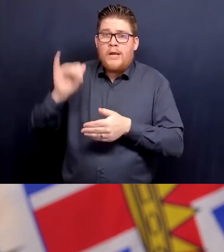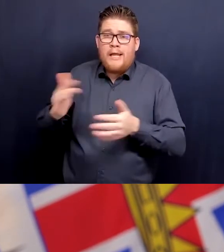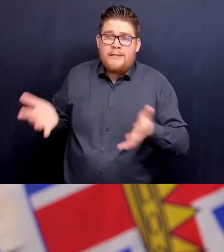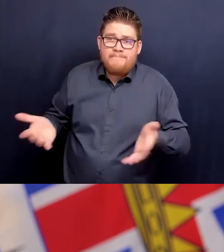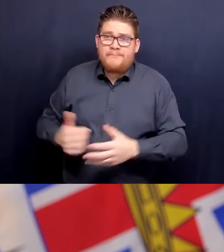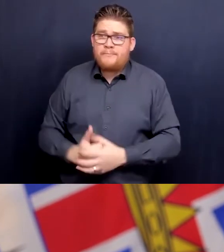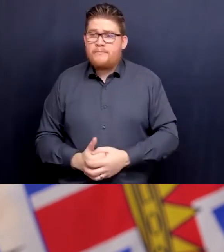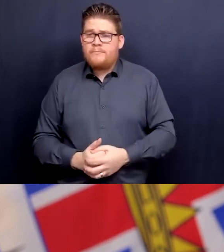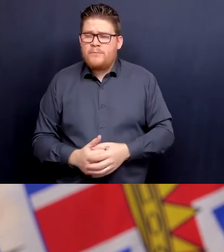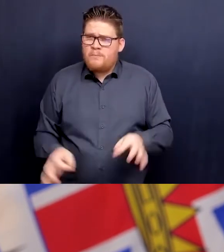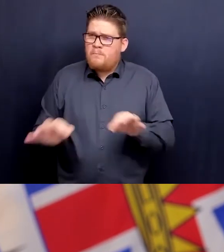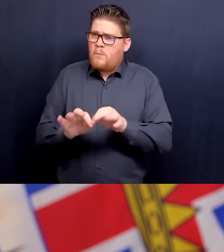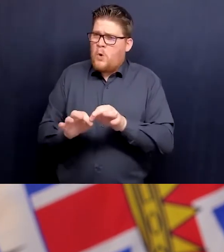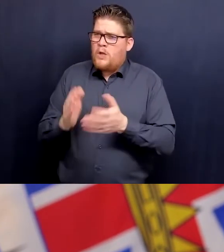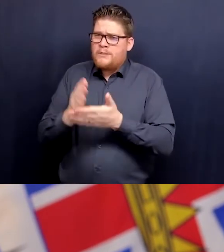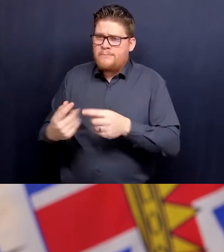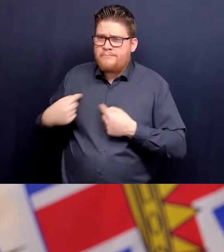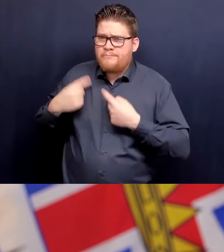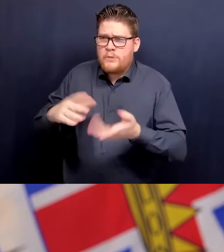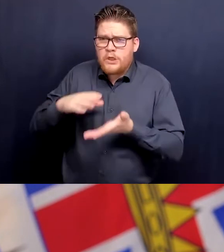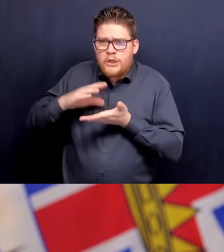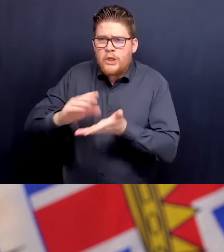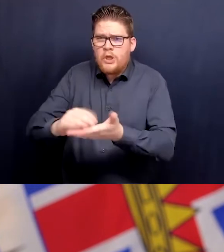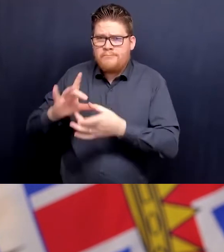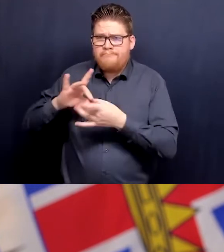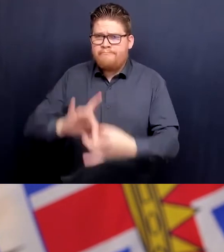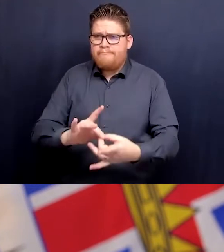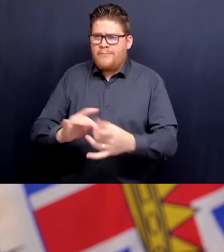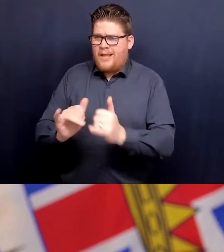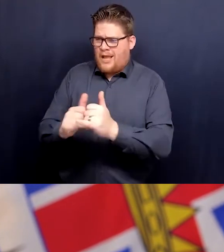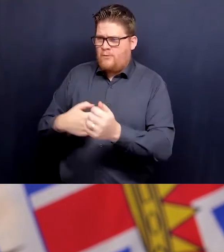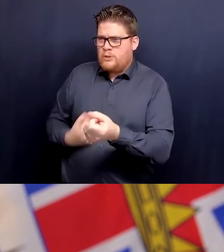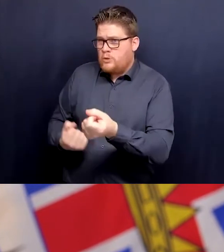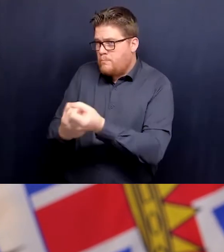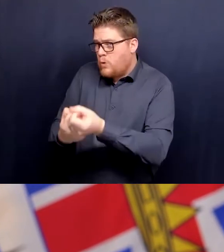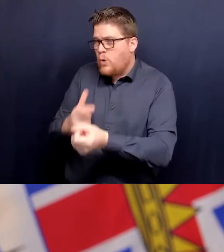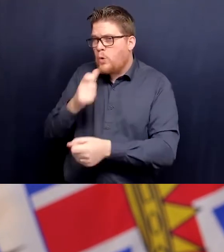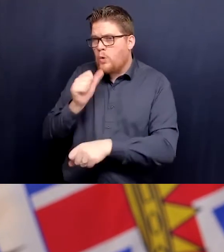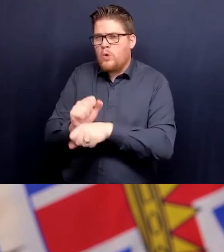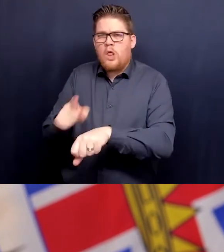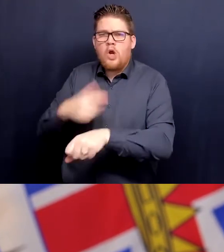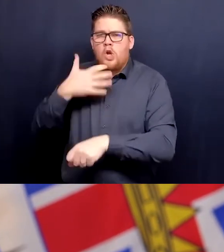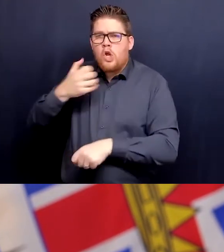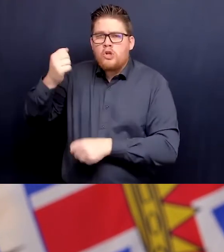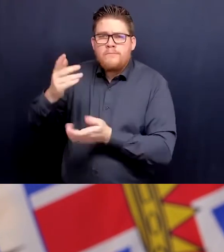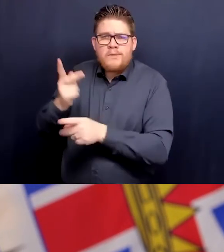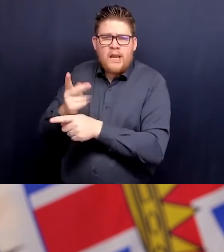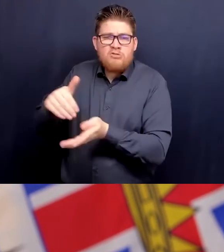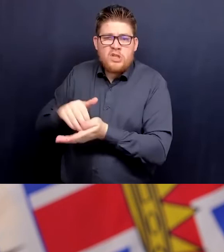we've learned about how to support workers in long-term care in our long-term care sector that was